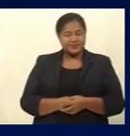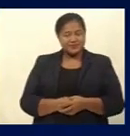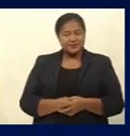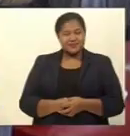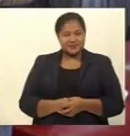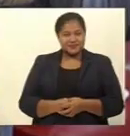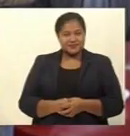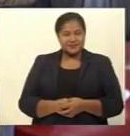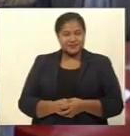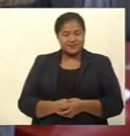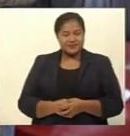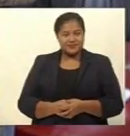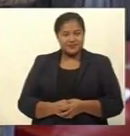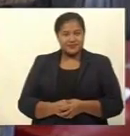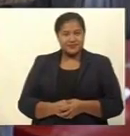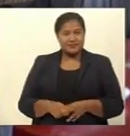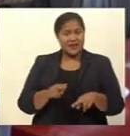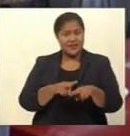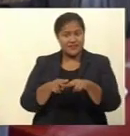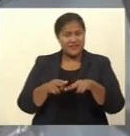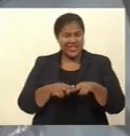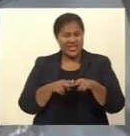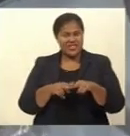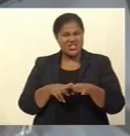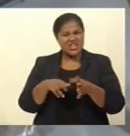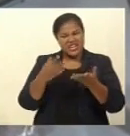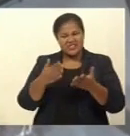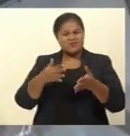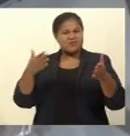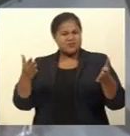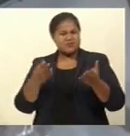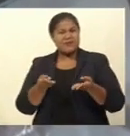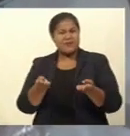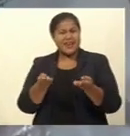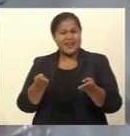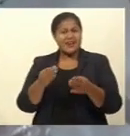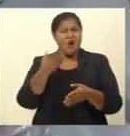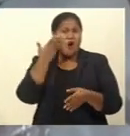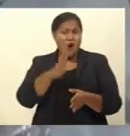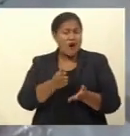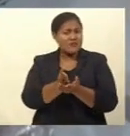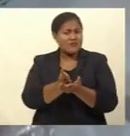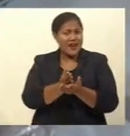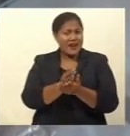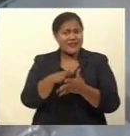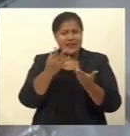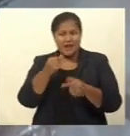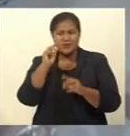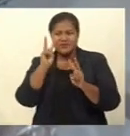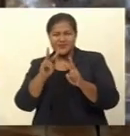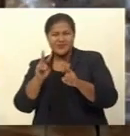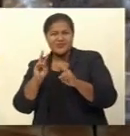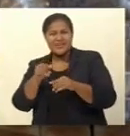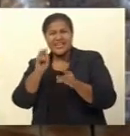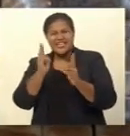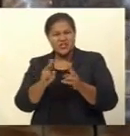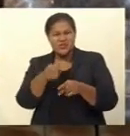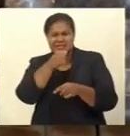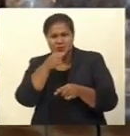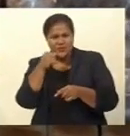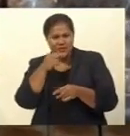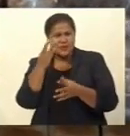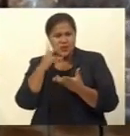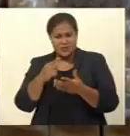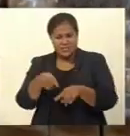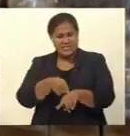reports. Fiji's largest bakery chain, the Hot Bread Kitchen, is exploring natural sweetness to address the slow supply